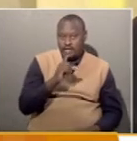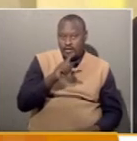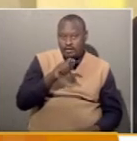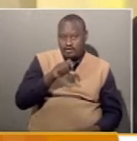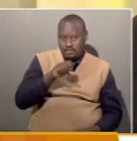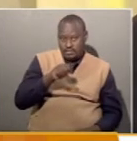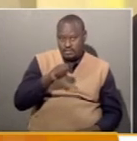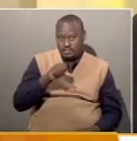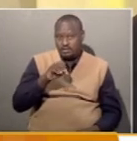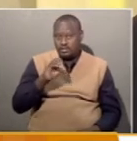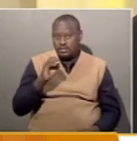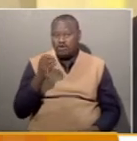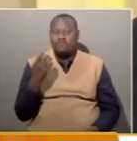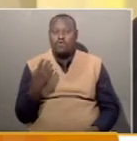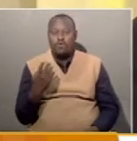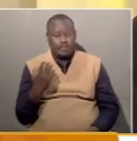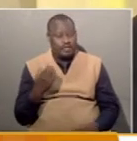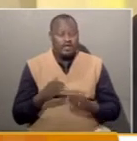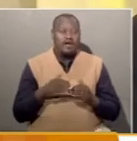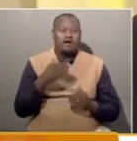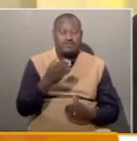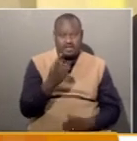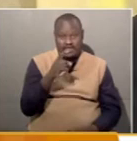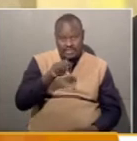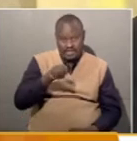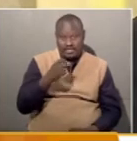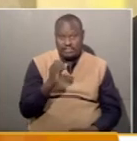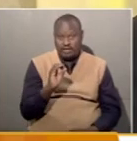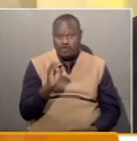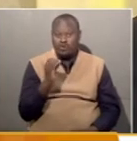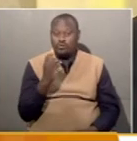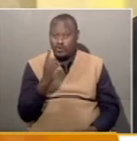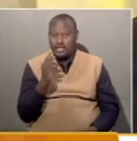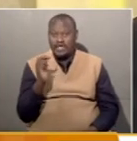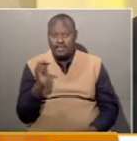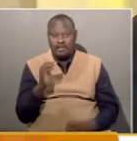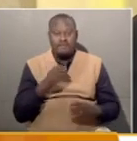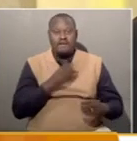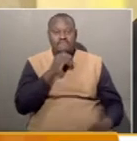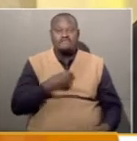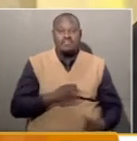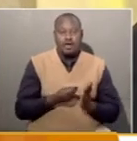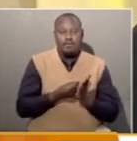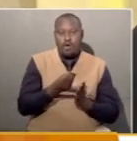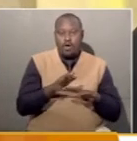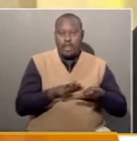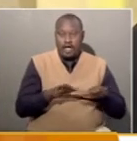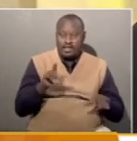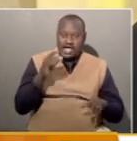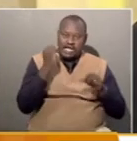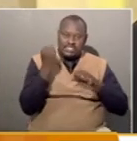1904. It was in 1918 when my father bought land at Lukazi to start planting